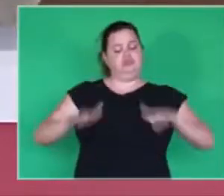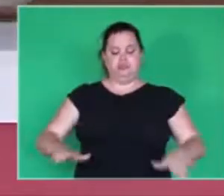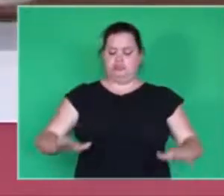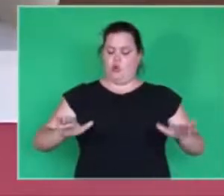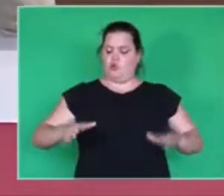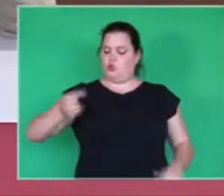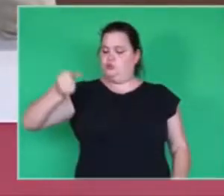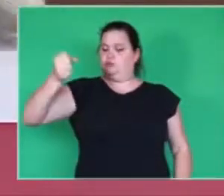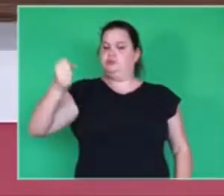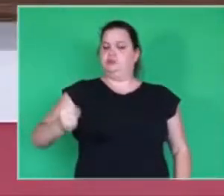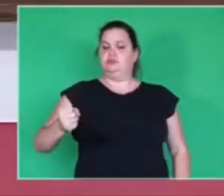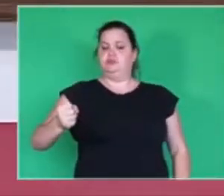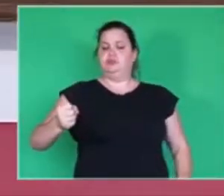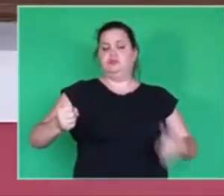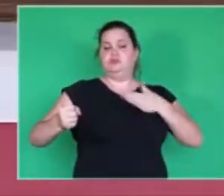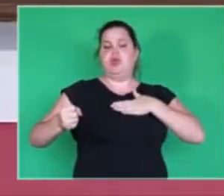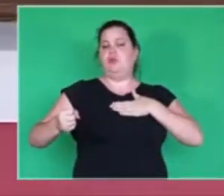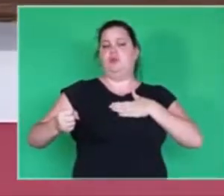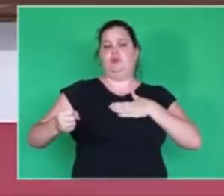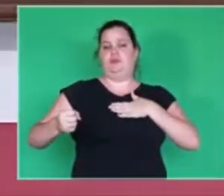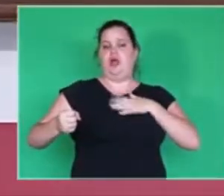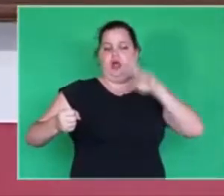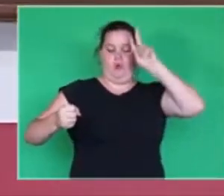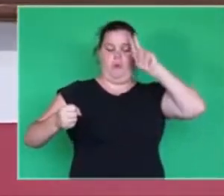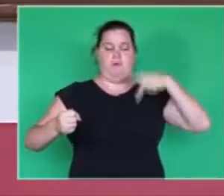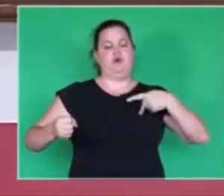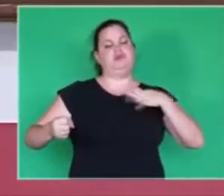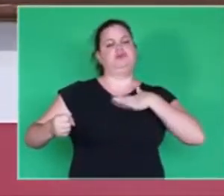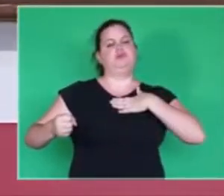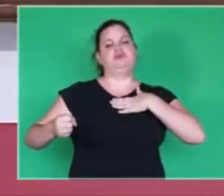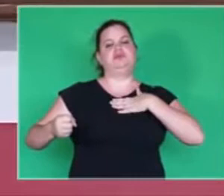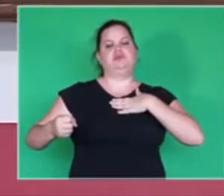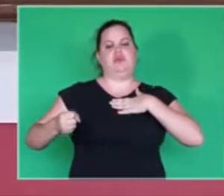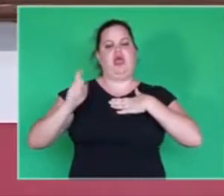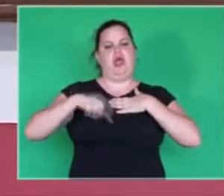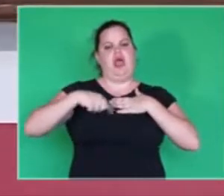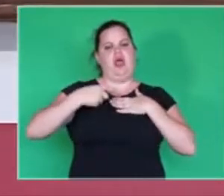can determine what I want to do. This is what man always wants.